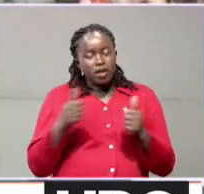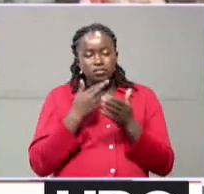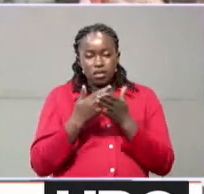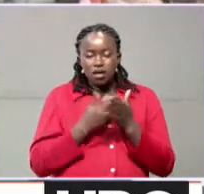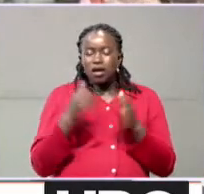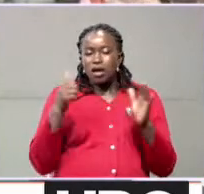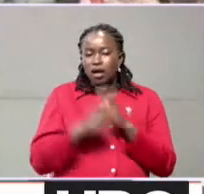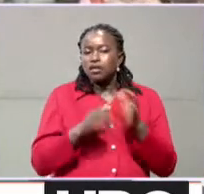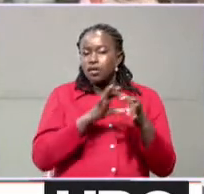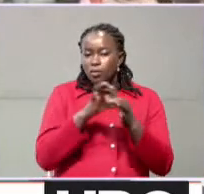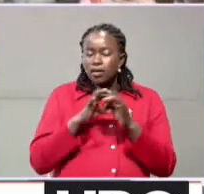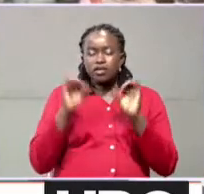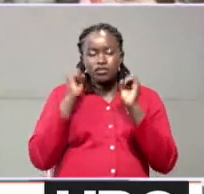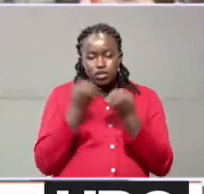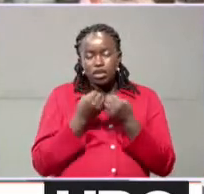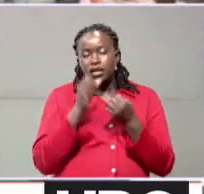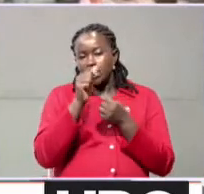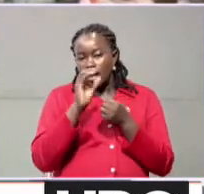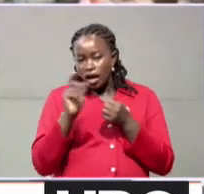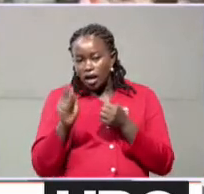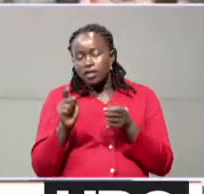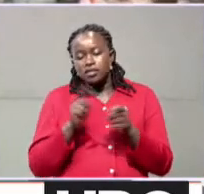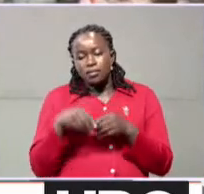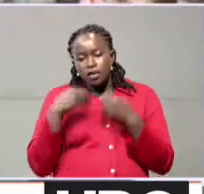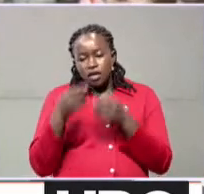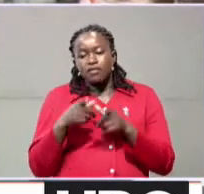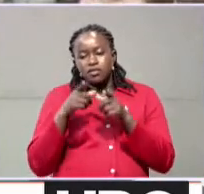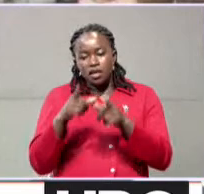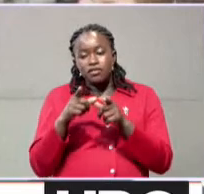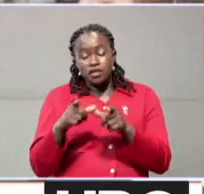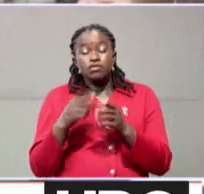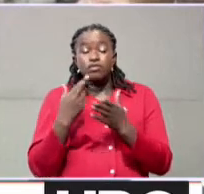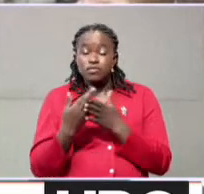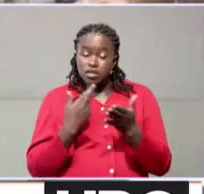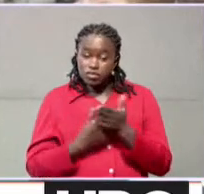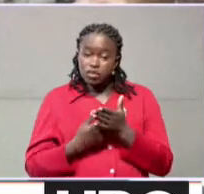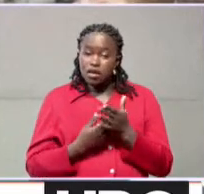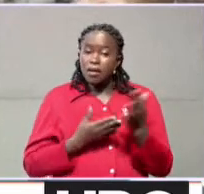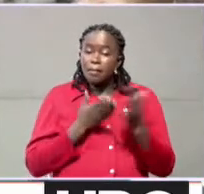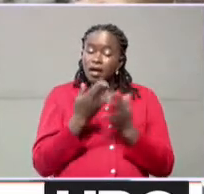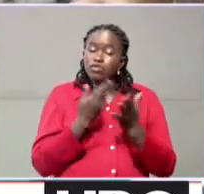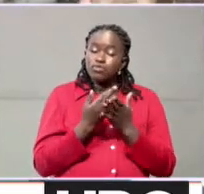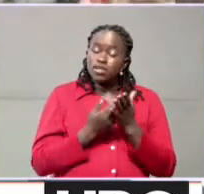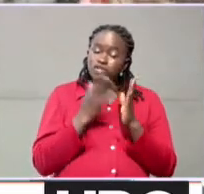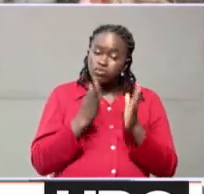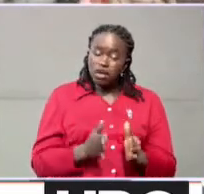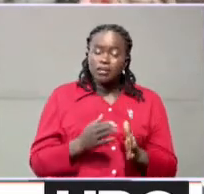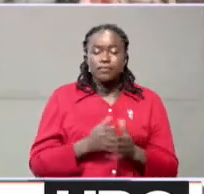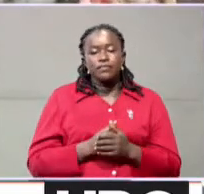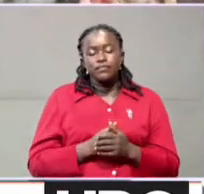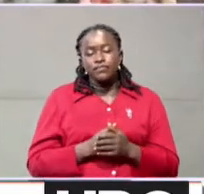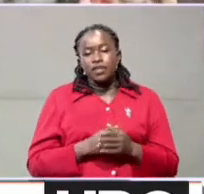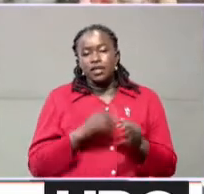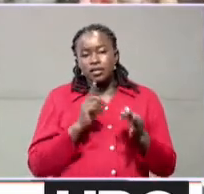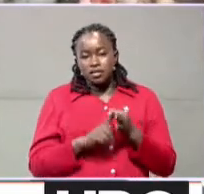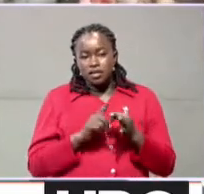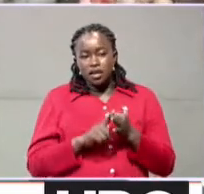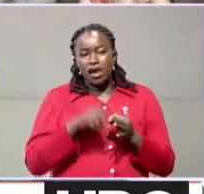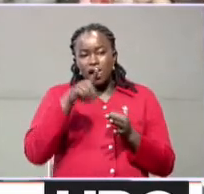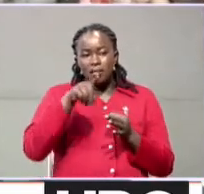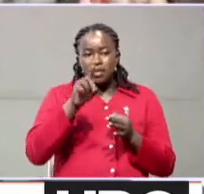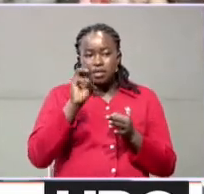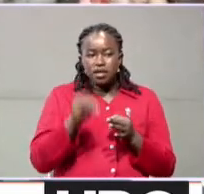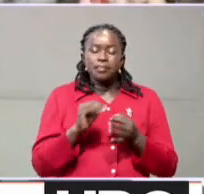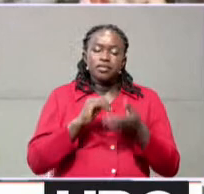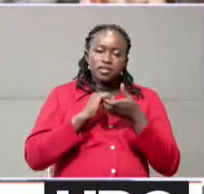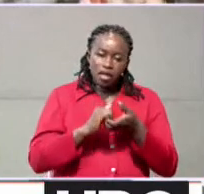societies act and has been issued with a certificate of registration by the registrar c the pdm